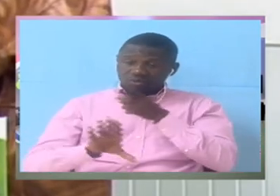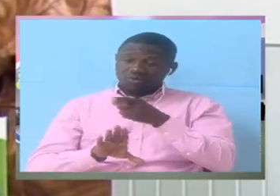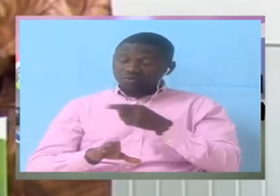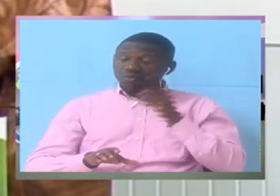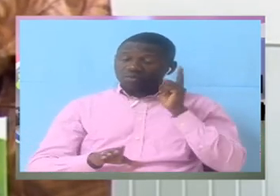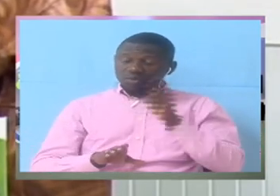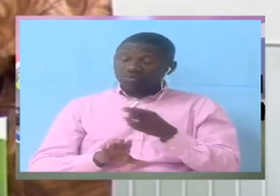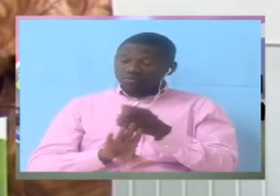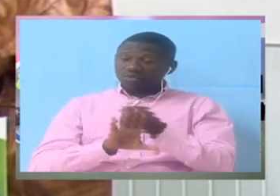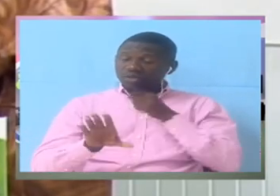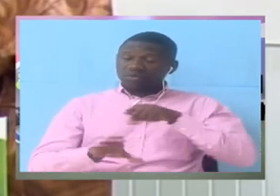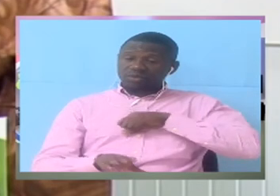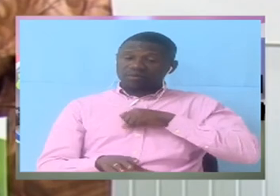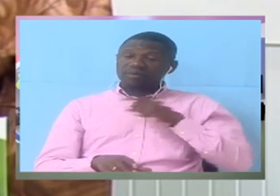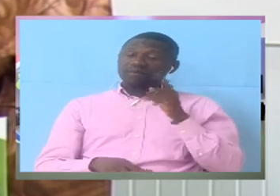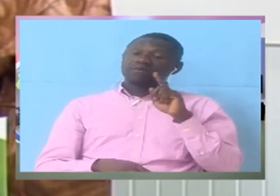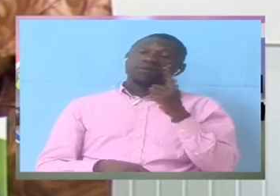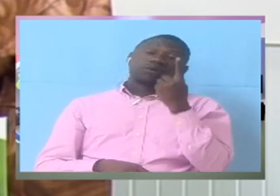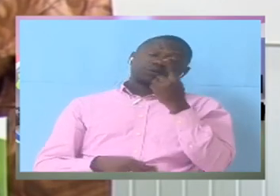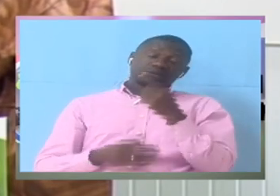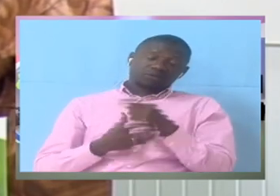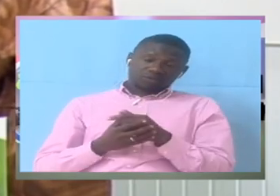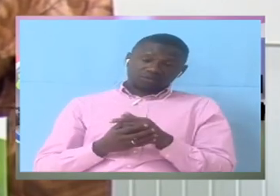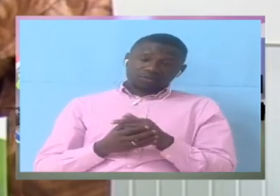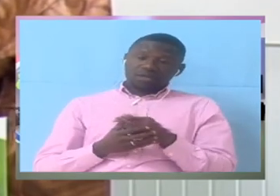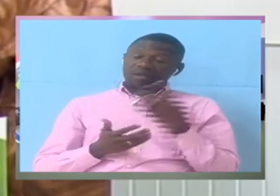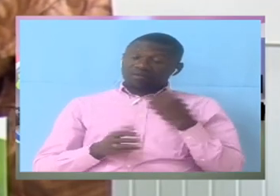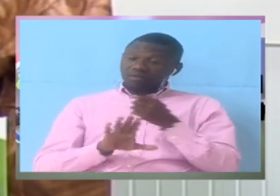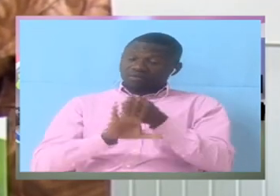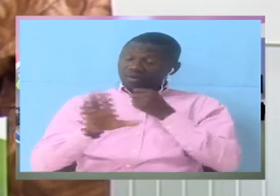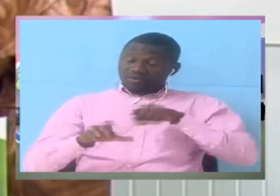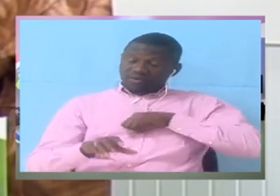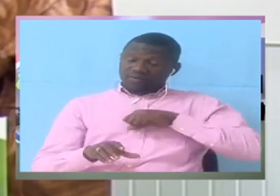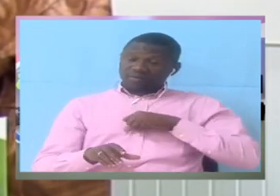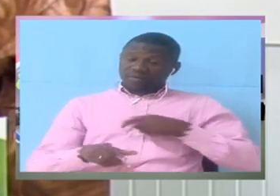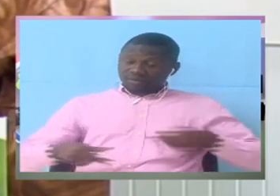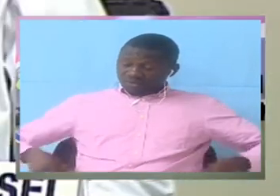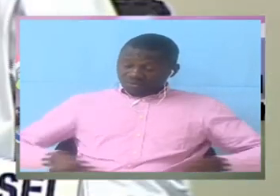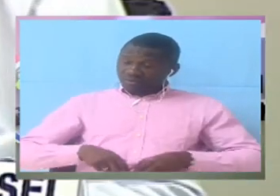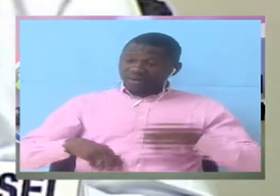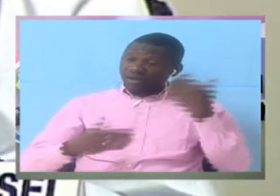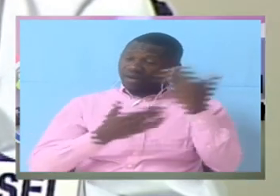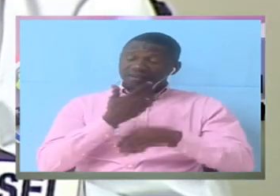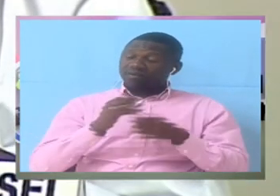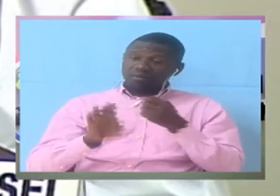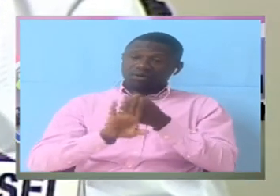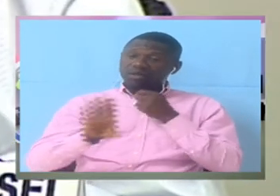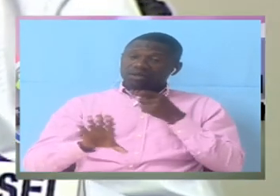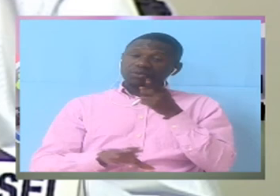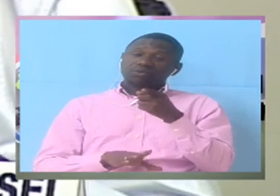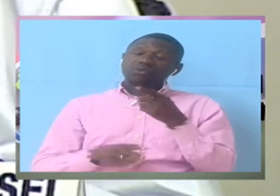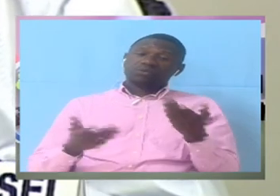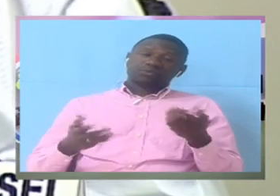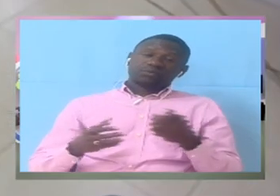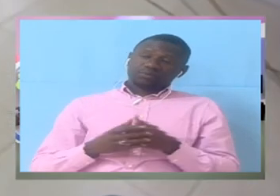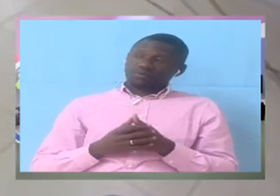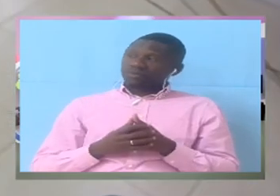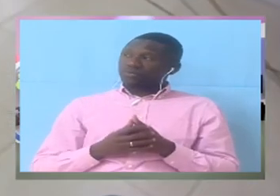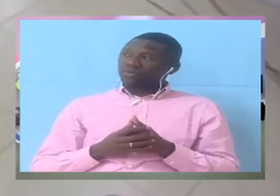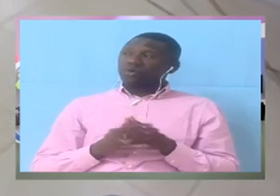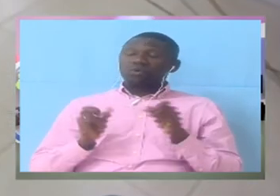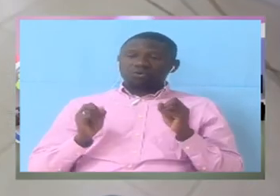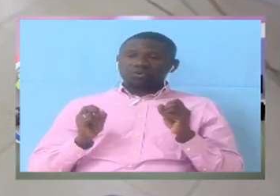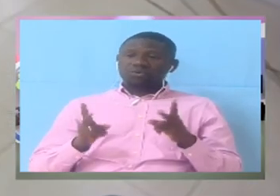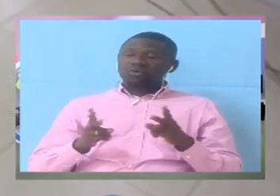protect yourself first. If you don't protect yourself, jujus will not protect you. All